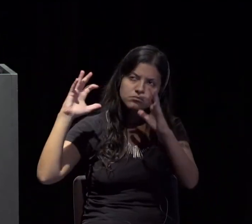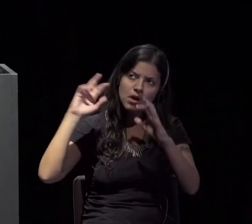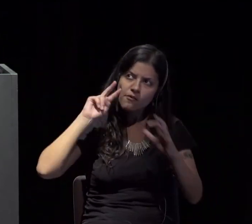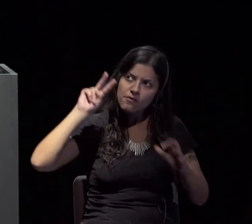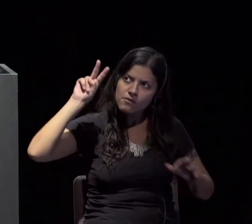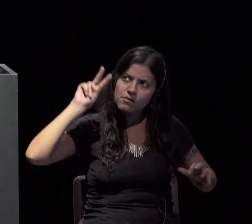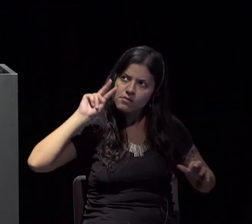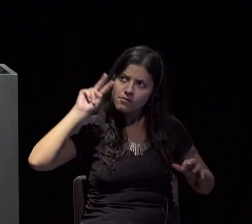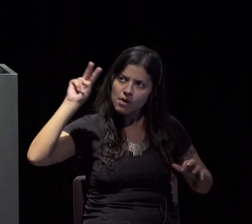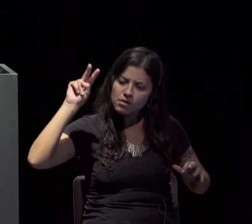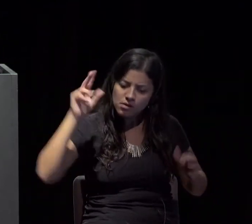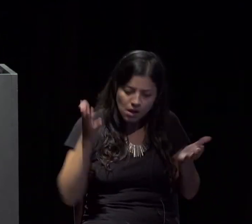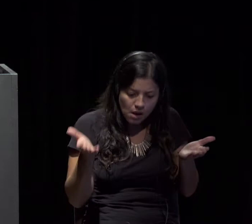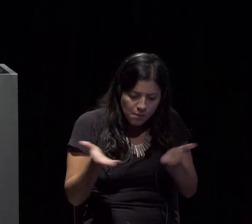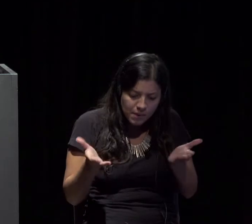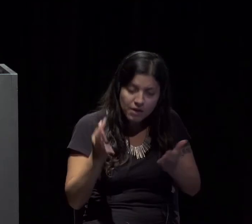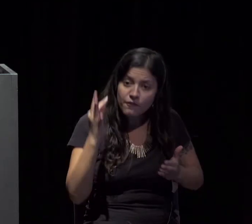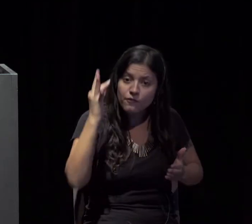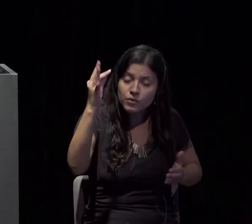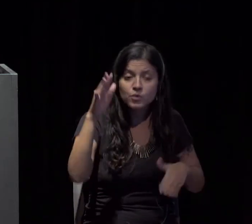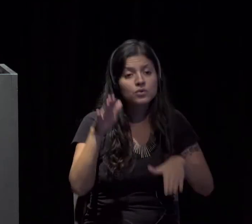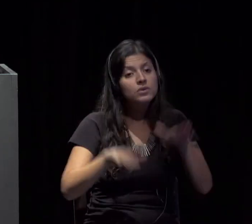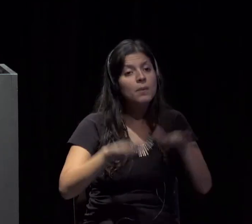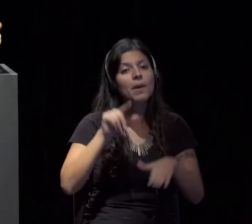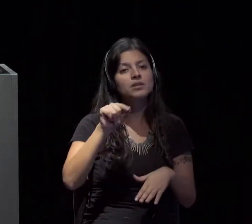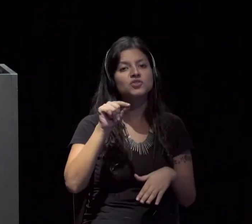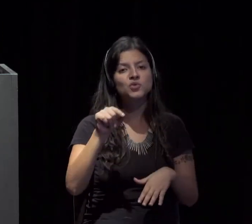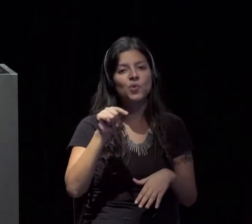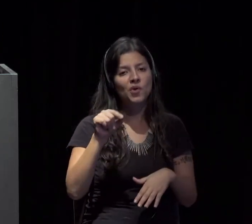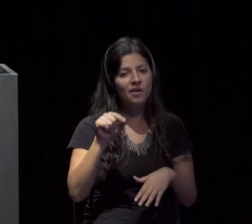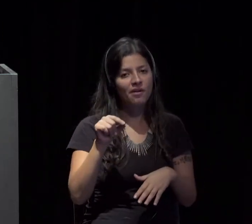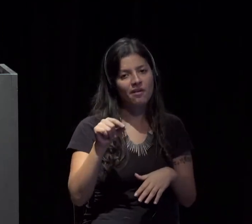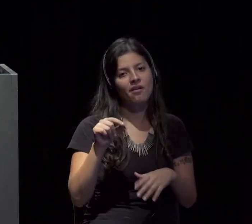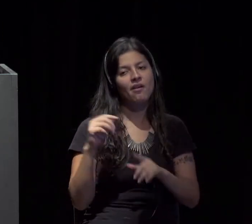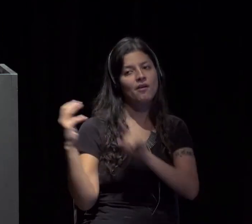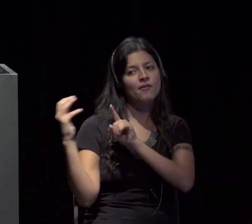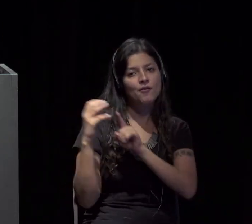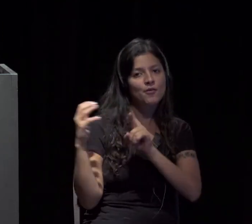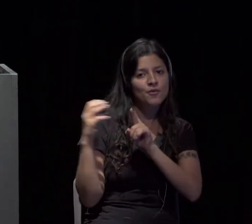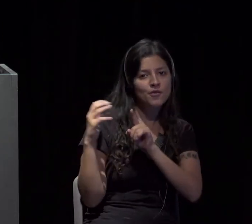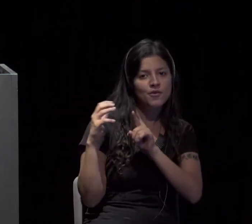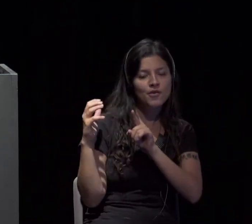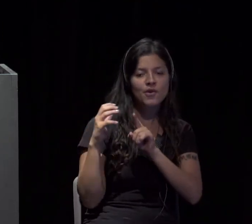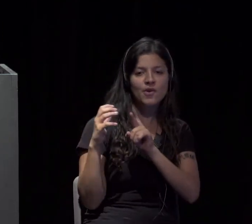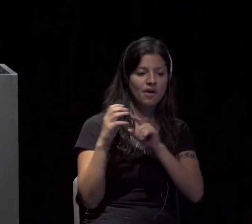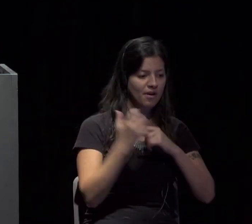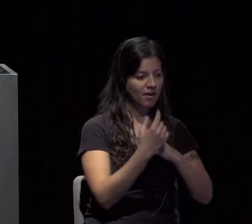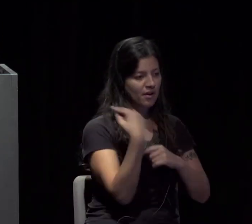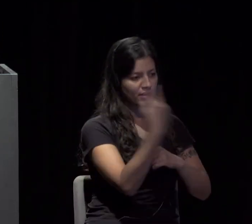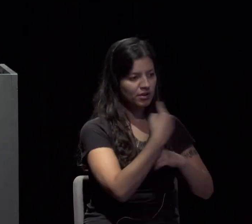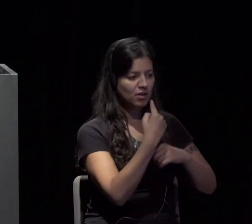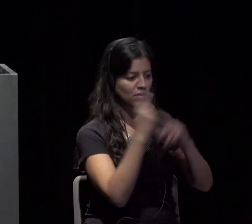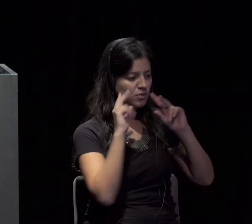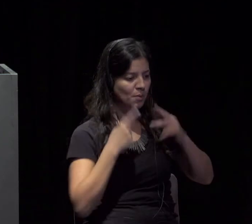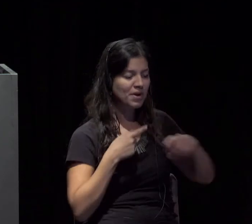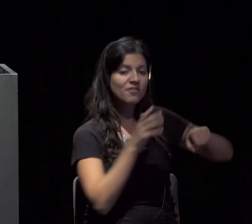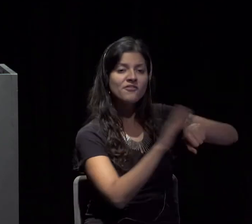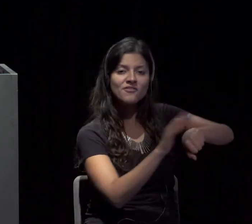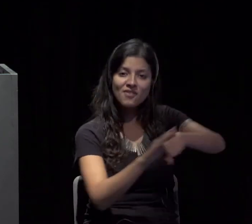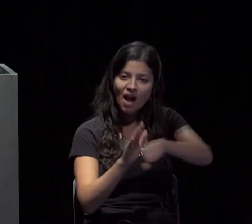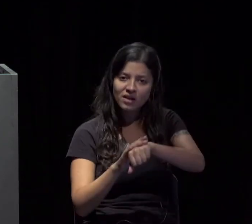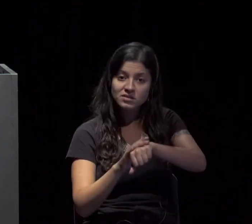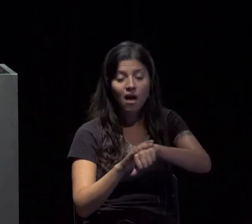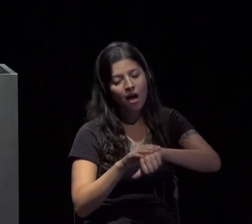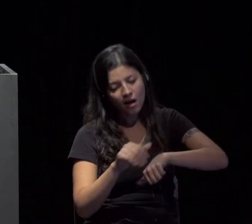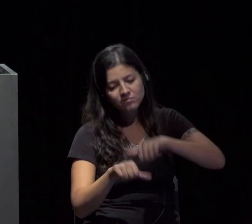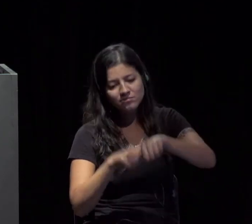of fate as on the changeable actions of humans and metaphysical agents. Seen this way, no